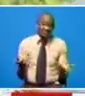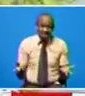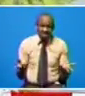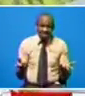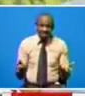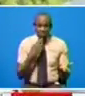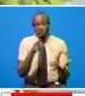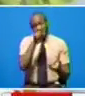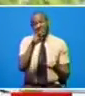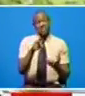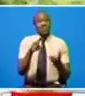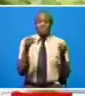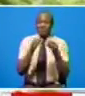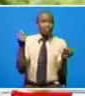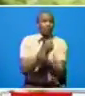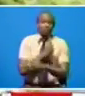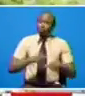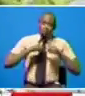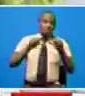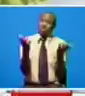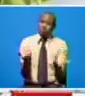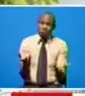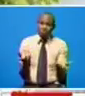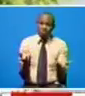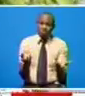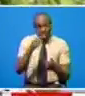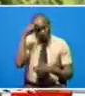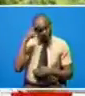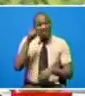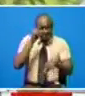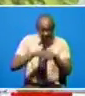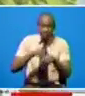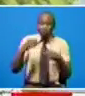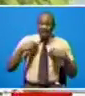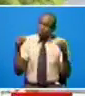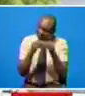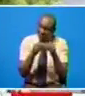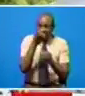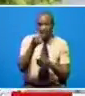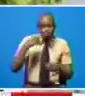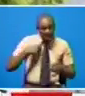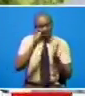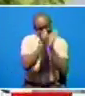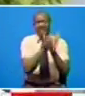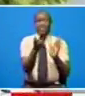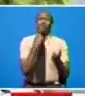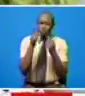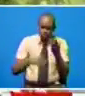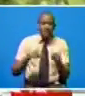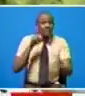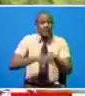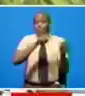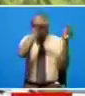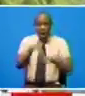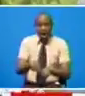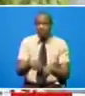the whole thing could not take a good direction, because when you convene a meeting, you convene a meeting with an agenda. But when you come and